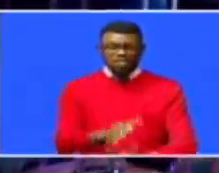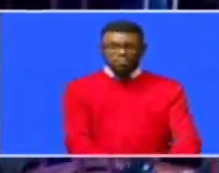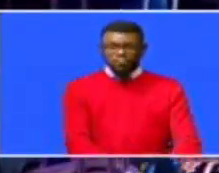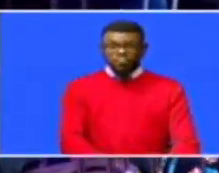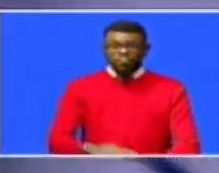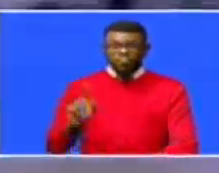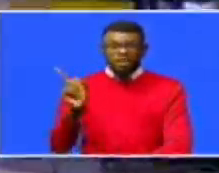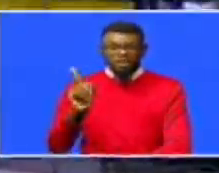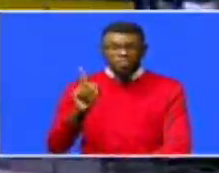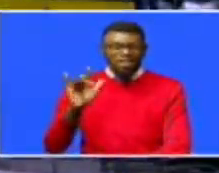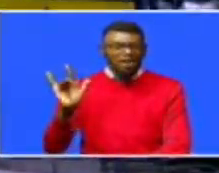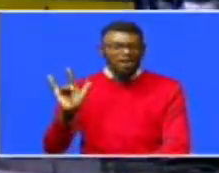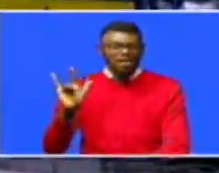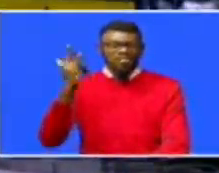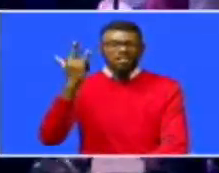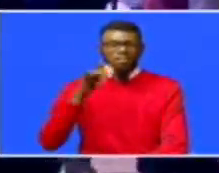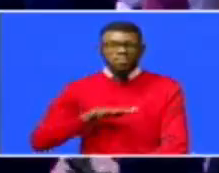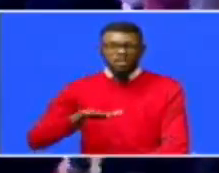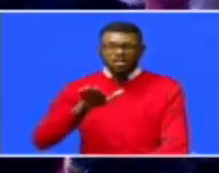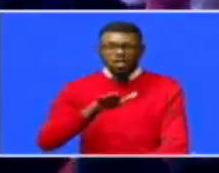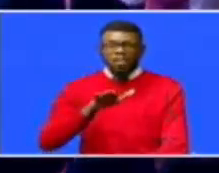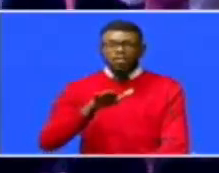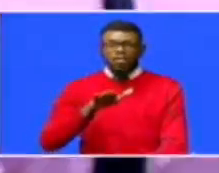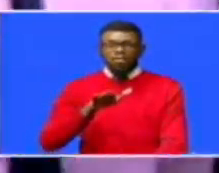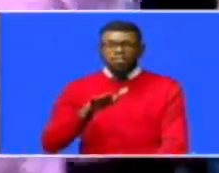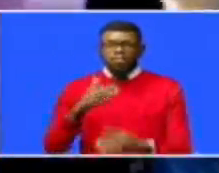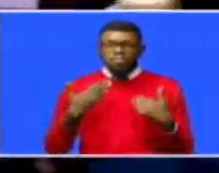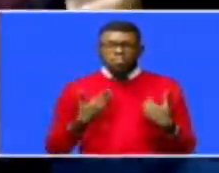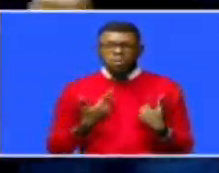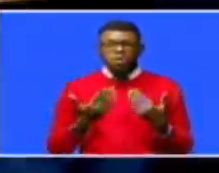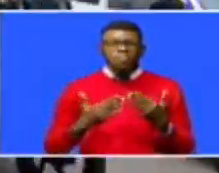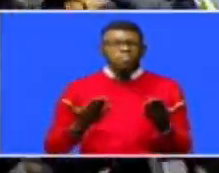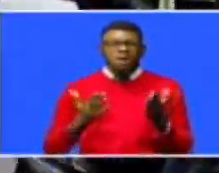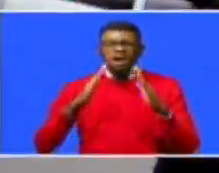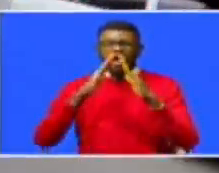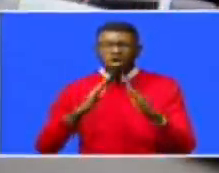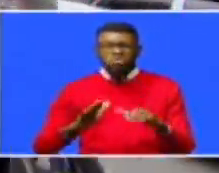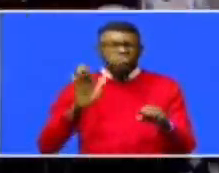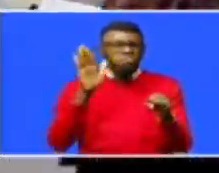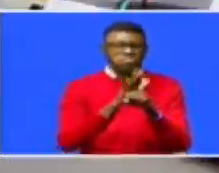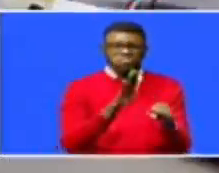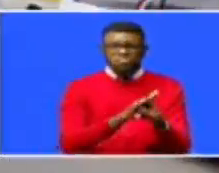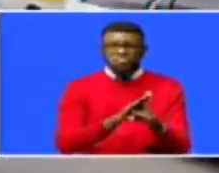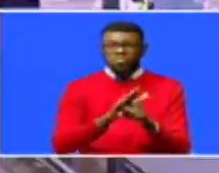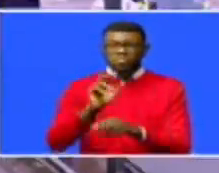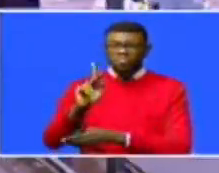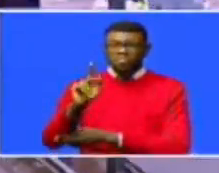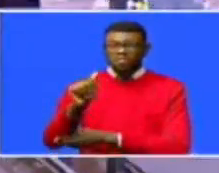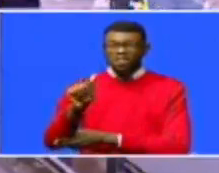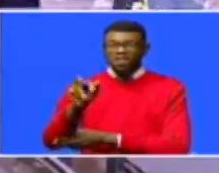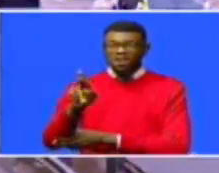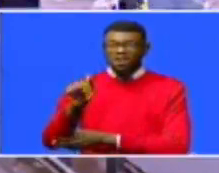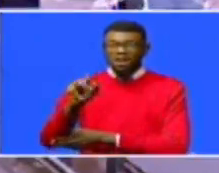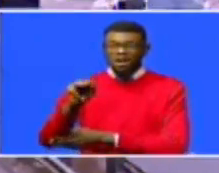Here in Nairobi's Eastleigh area, though quite curiously, the majority of these house helps come from one region, Karamajang in